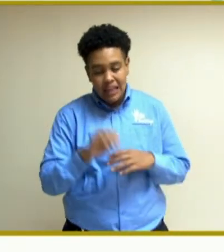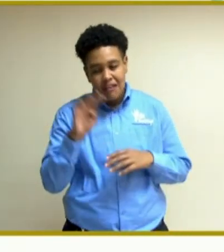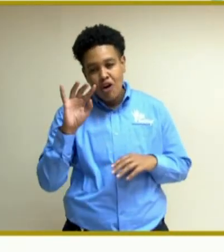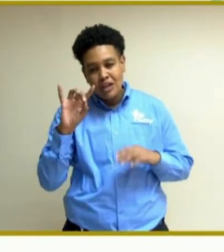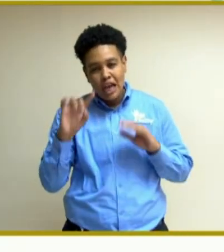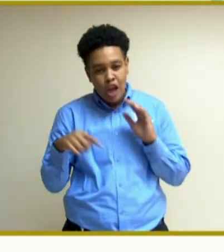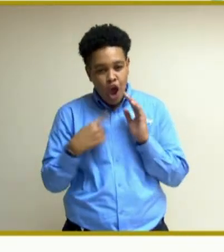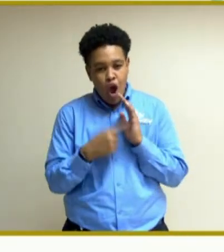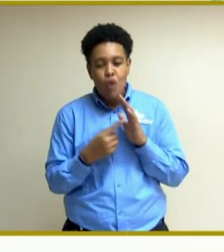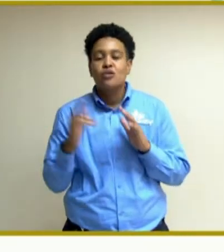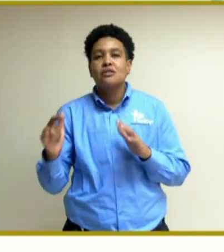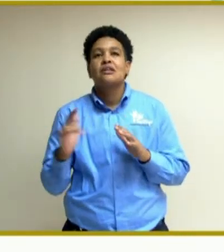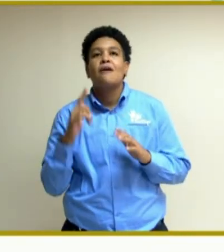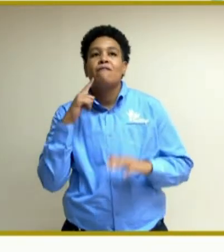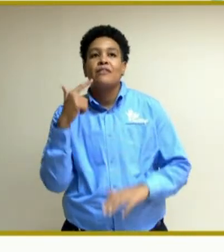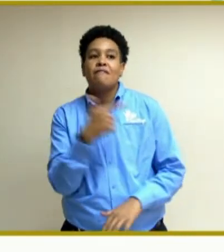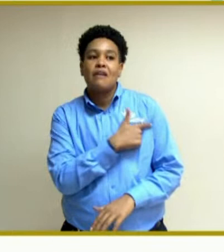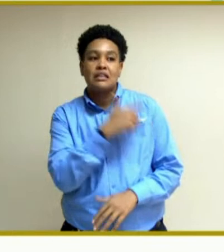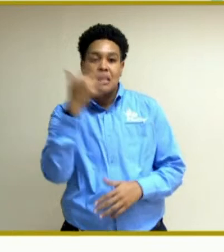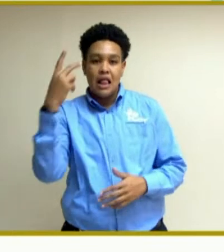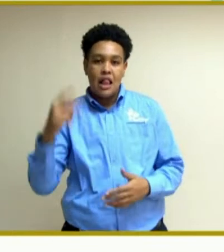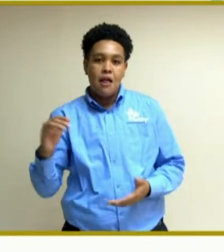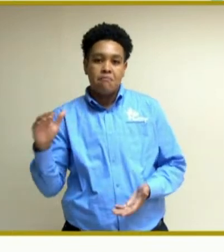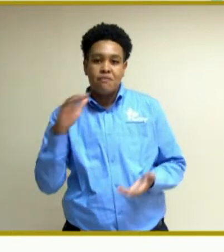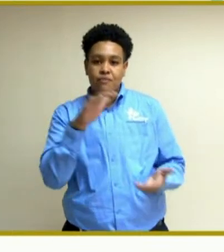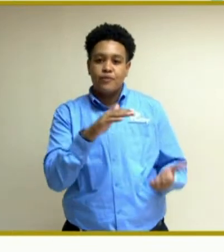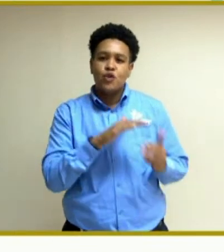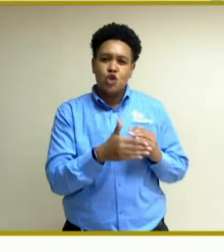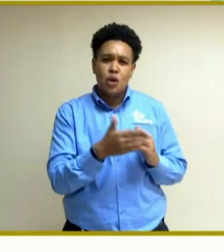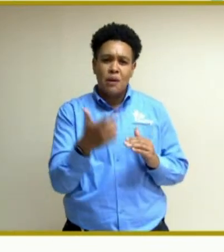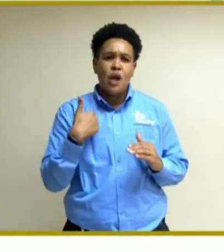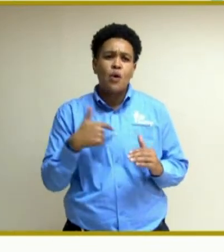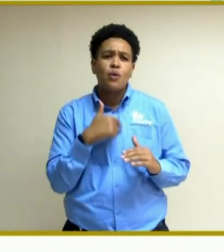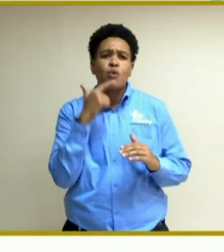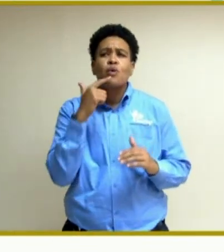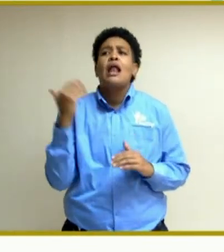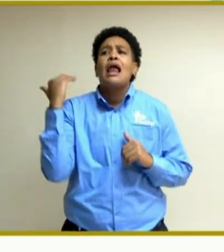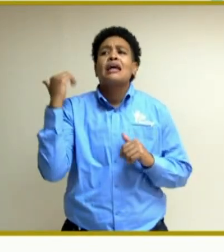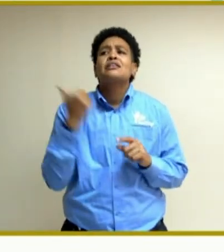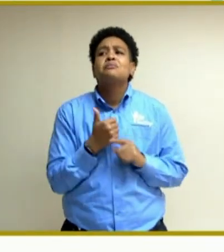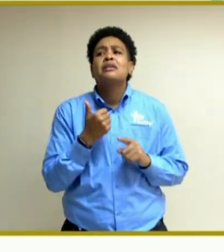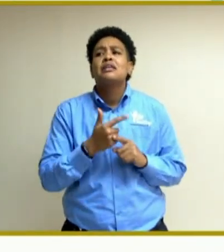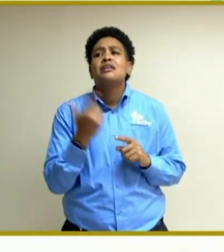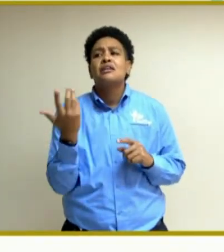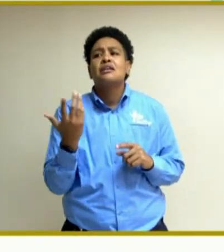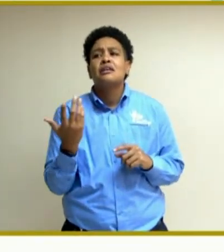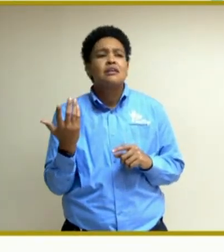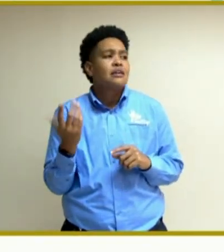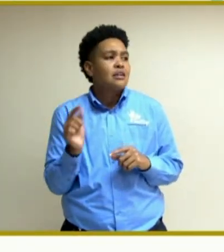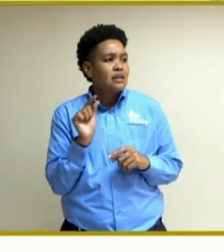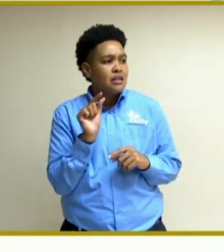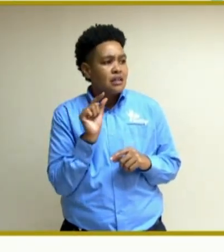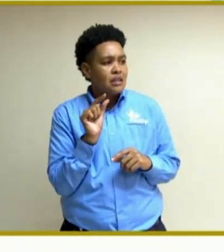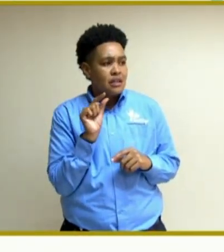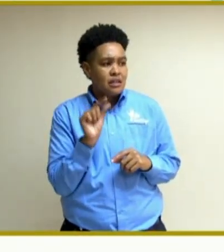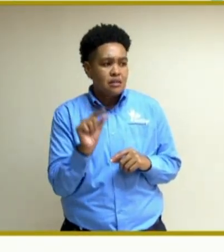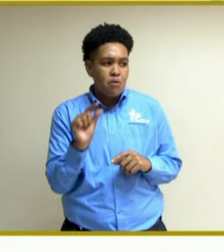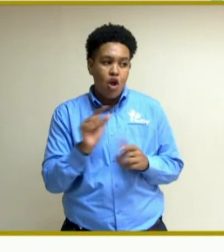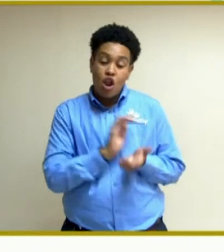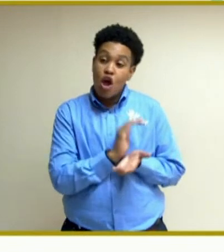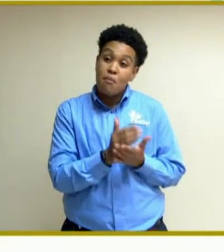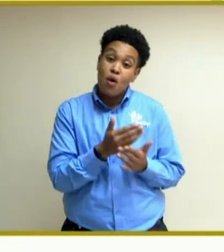48 hours of the vaccines coming into country. We had anticipated just a smaller